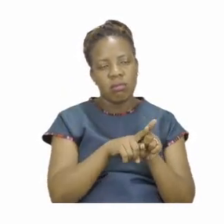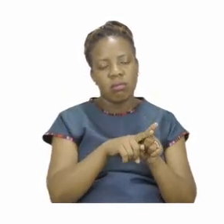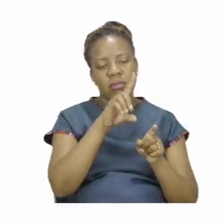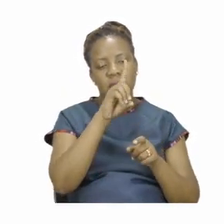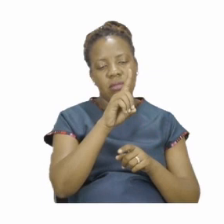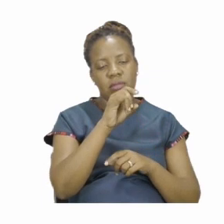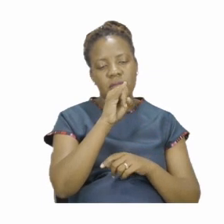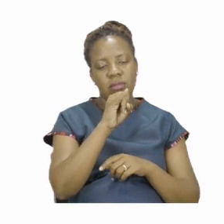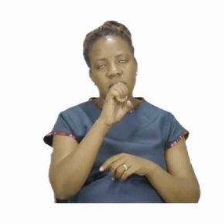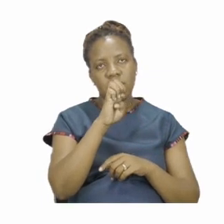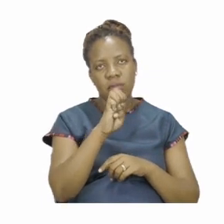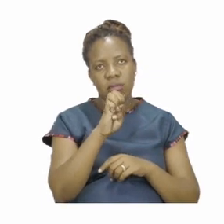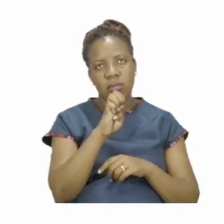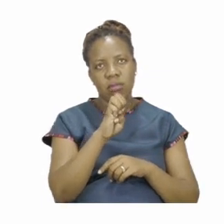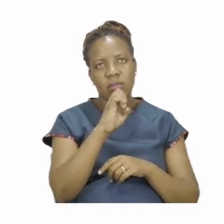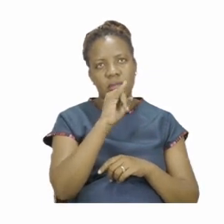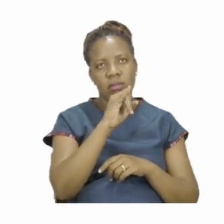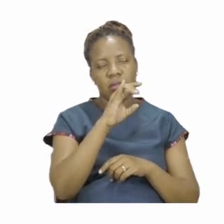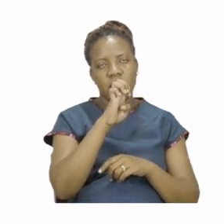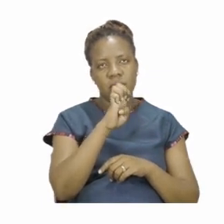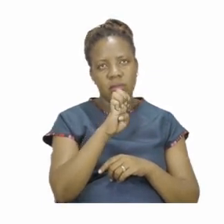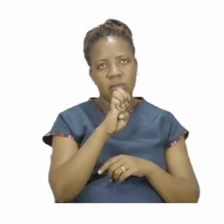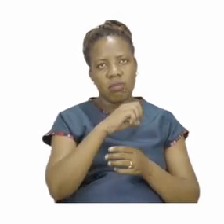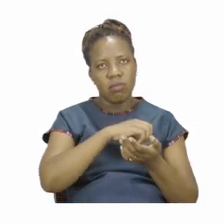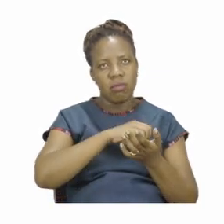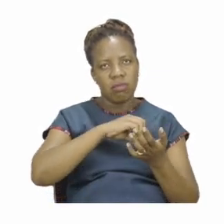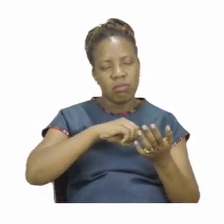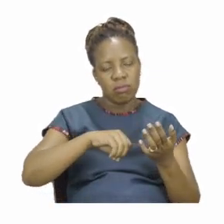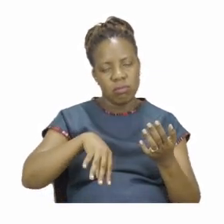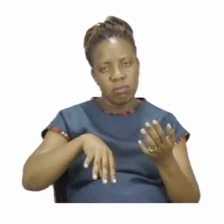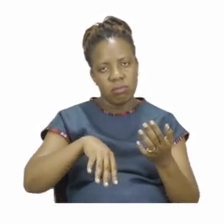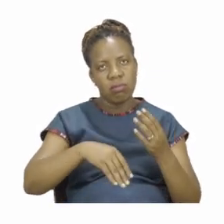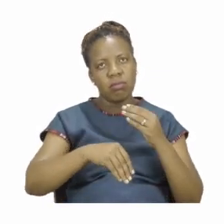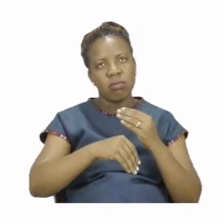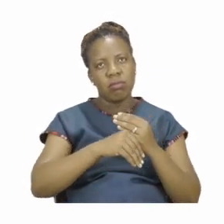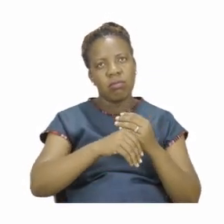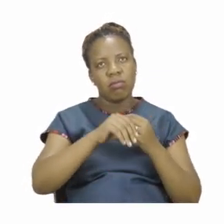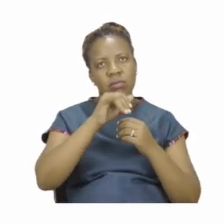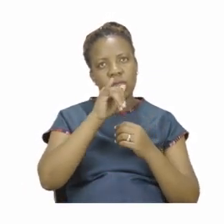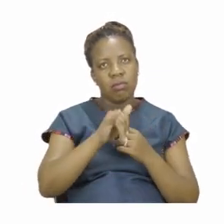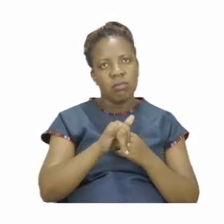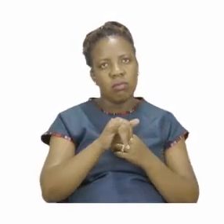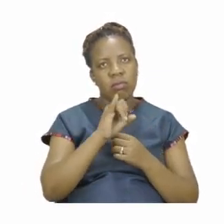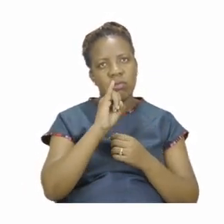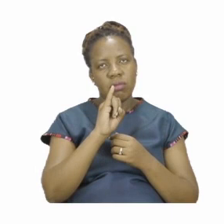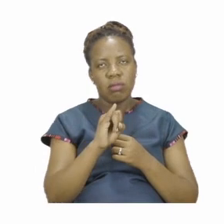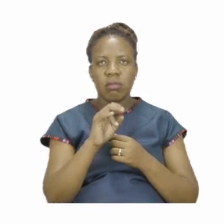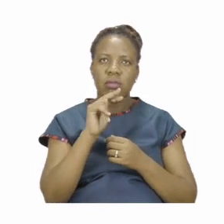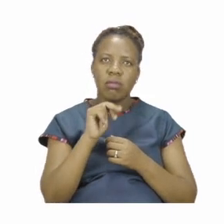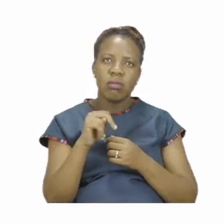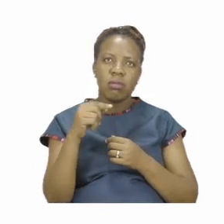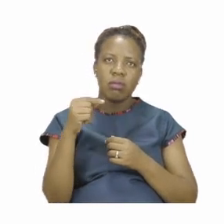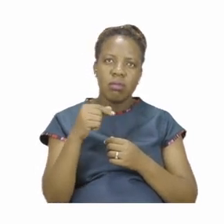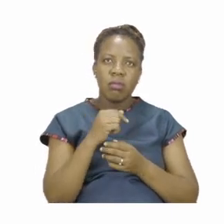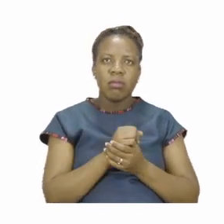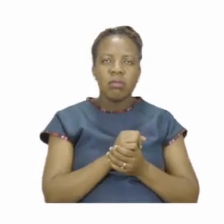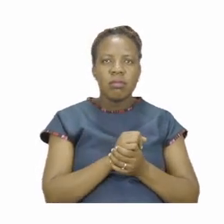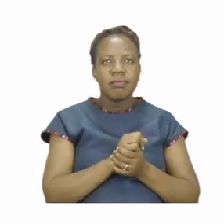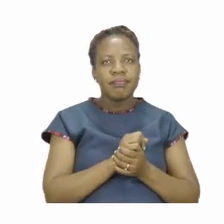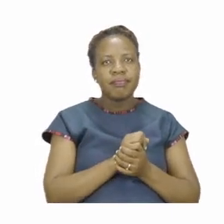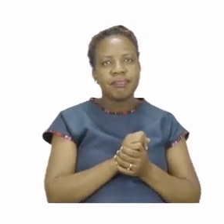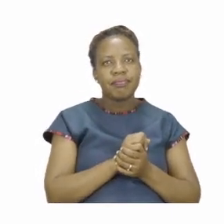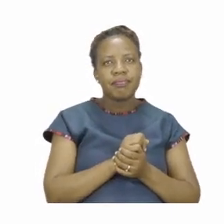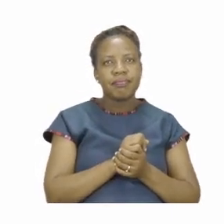says it's one syllable verbs that are consonants. For example, tower plus